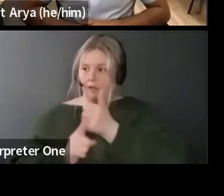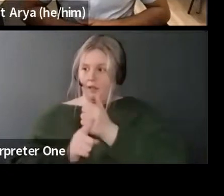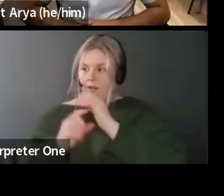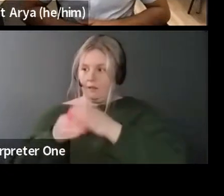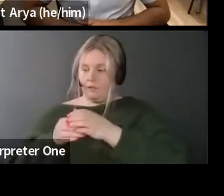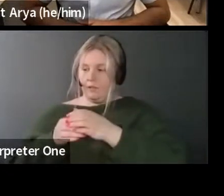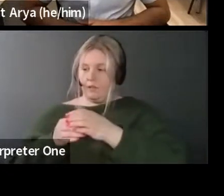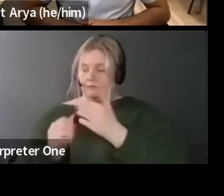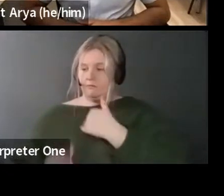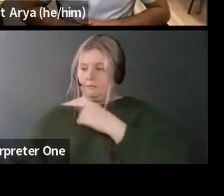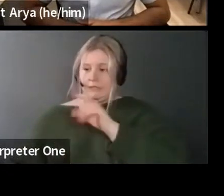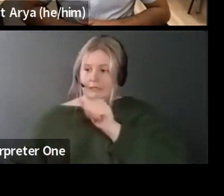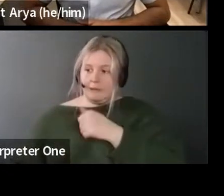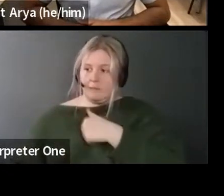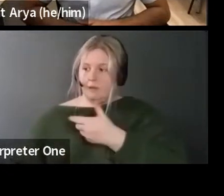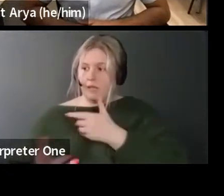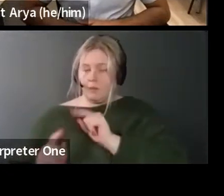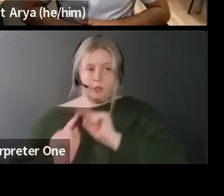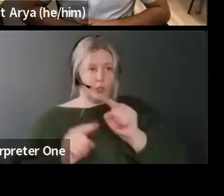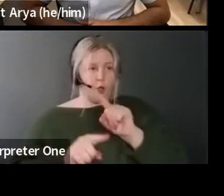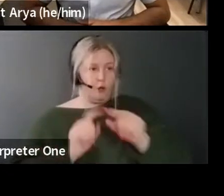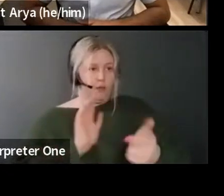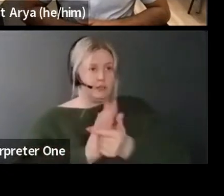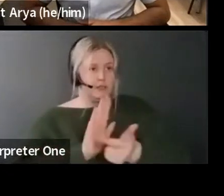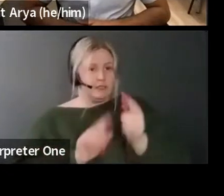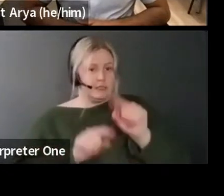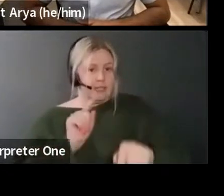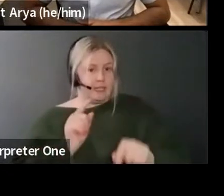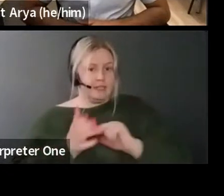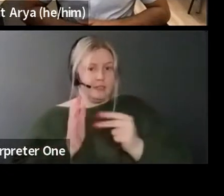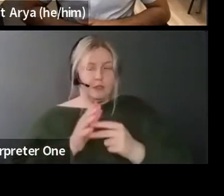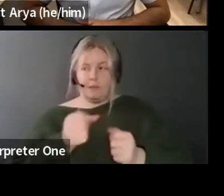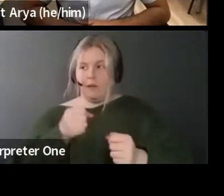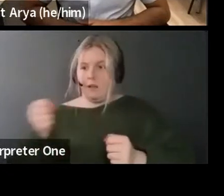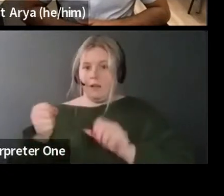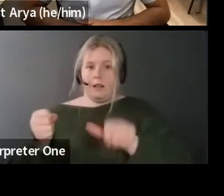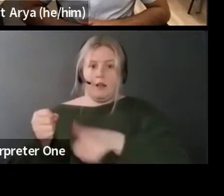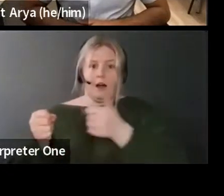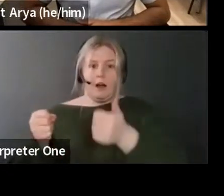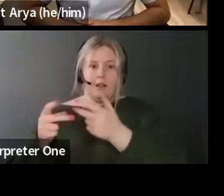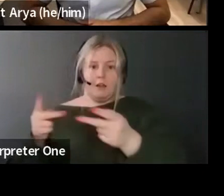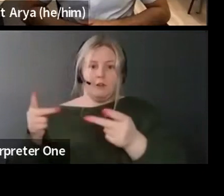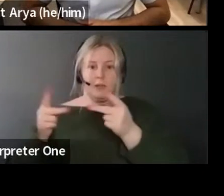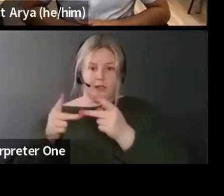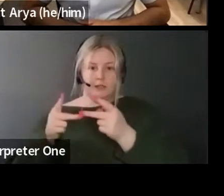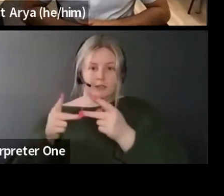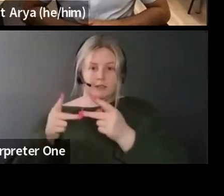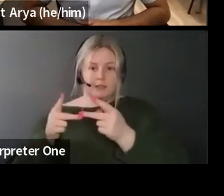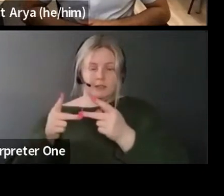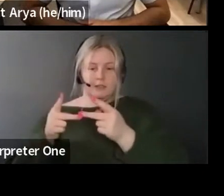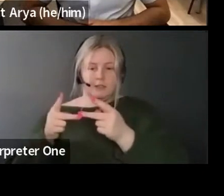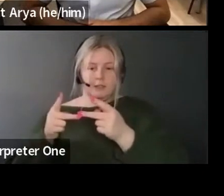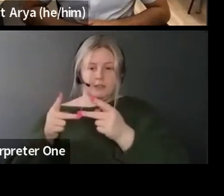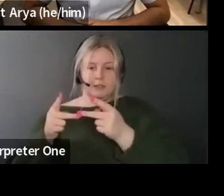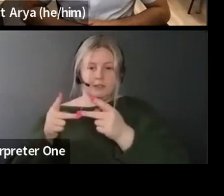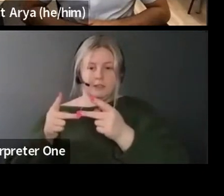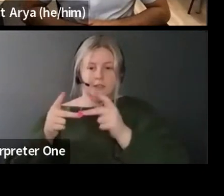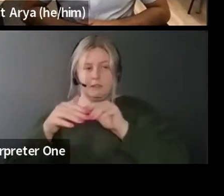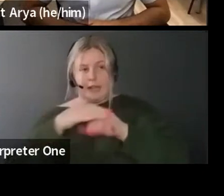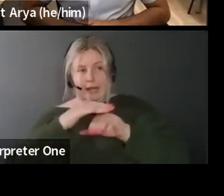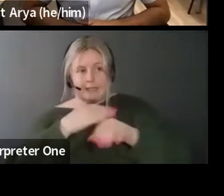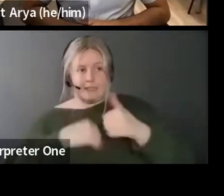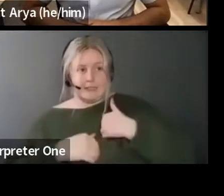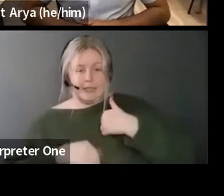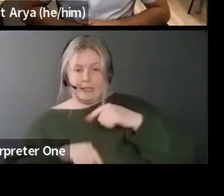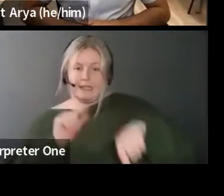either displaced or need to go somewhere where they are affected by the immigration system and they are kept out of so-called